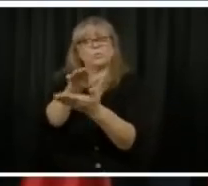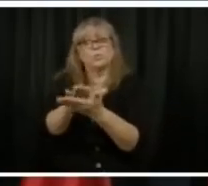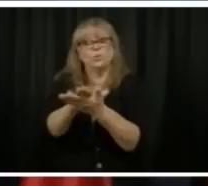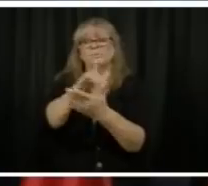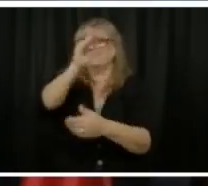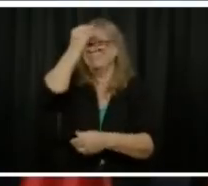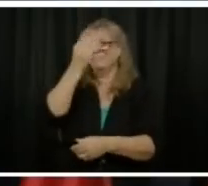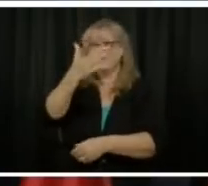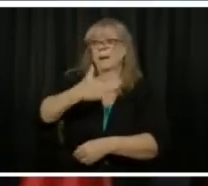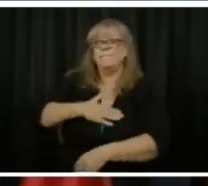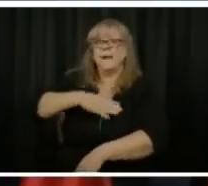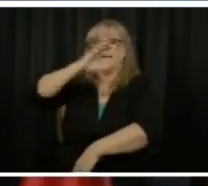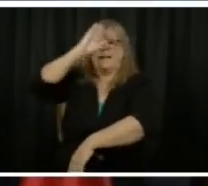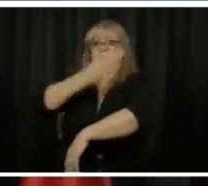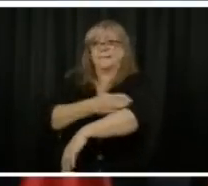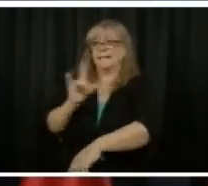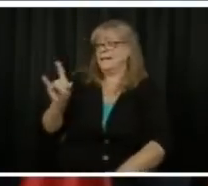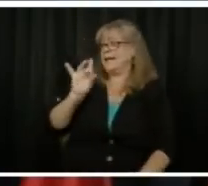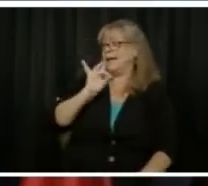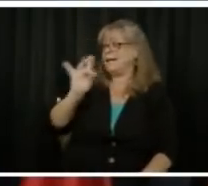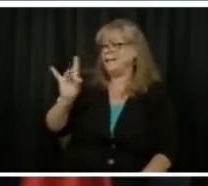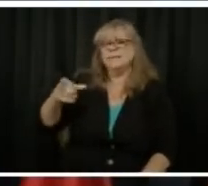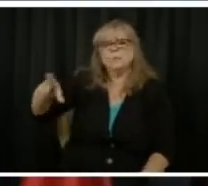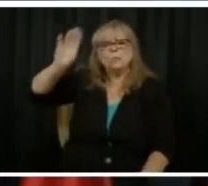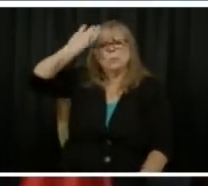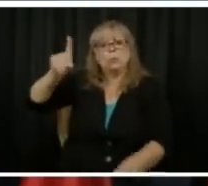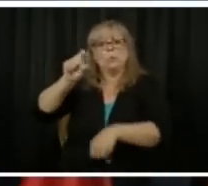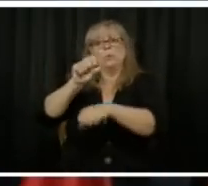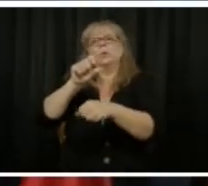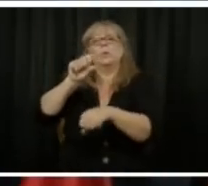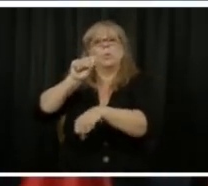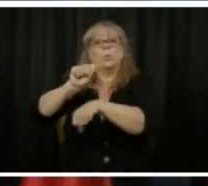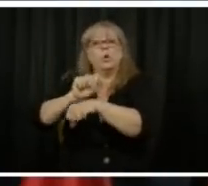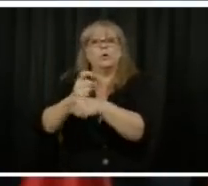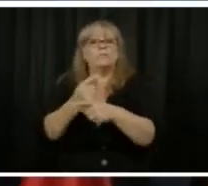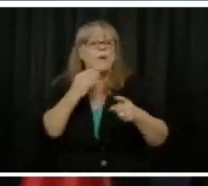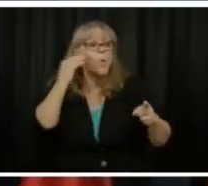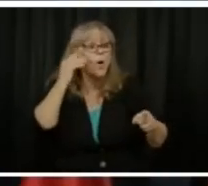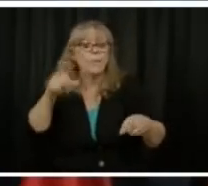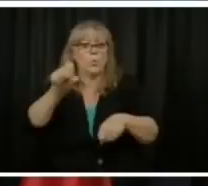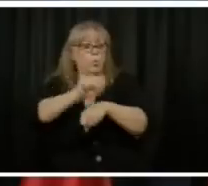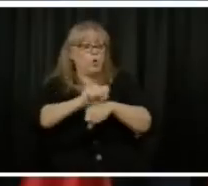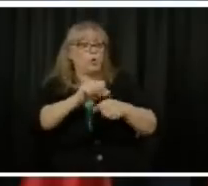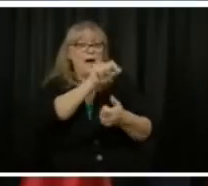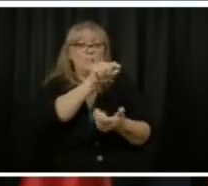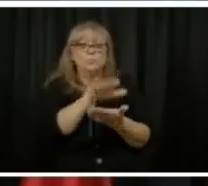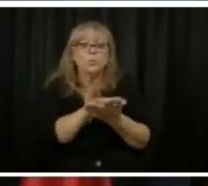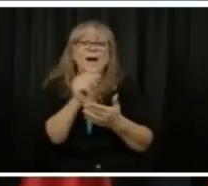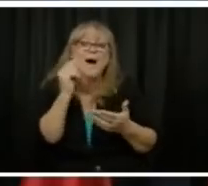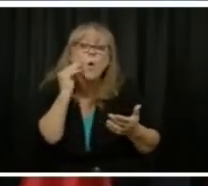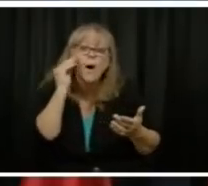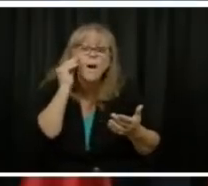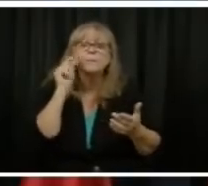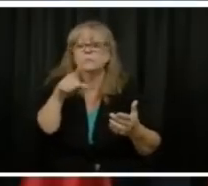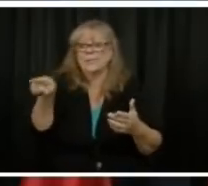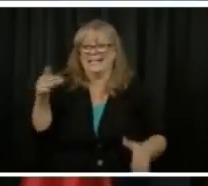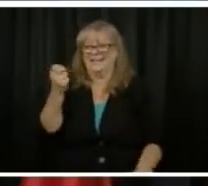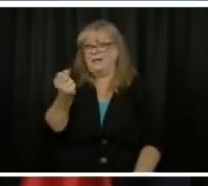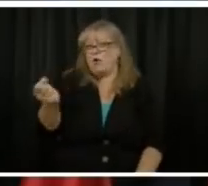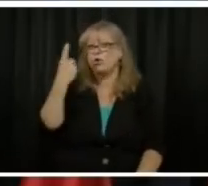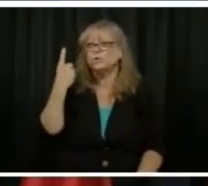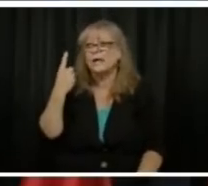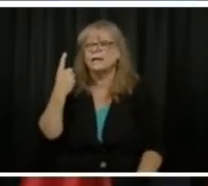from home and helping them get their education online. We're at a critical juncture in allowing that to happen, and we must prevent